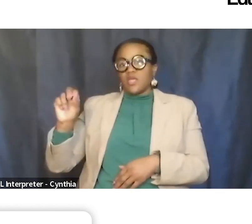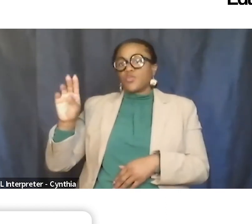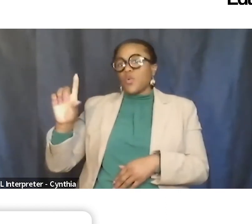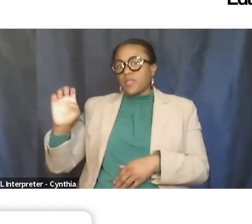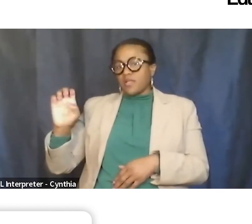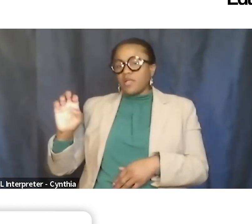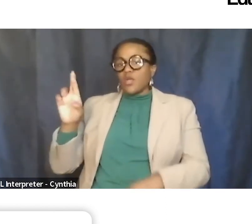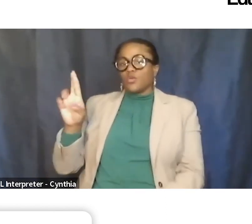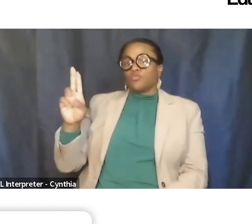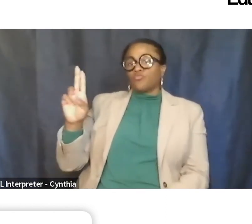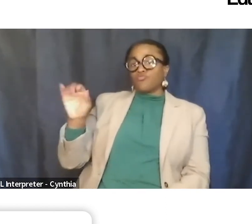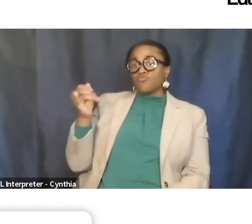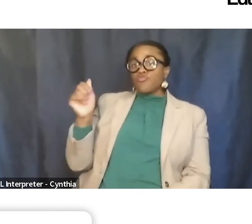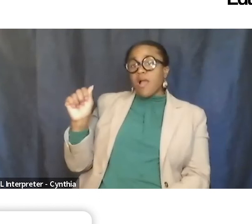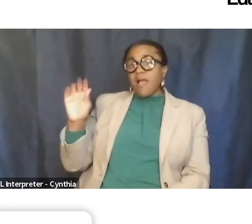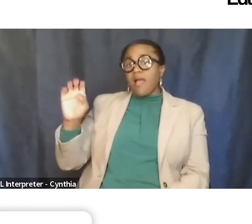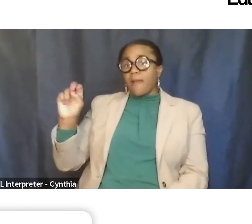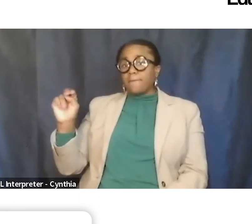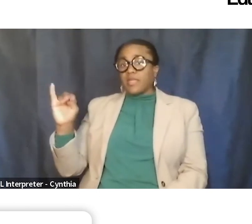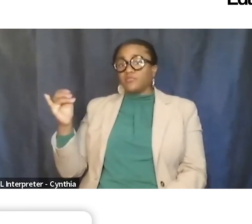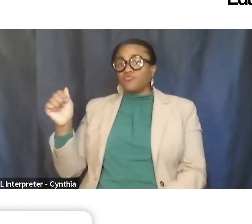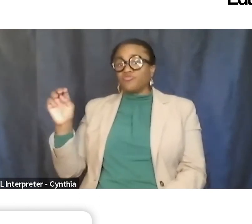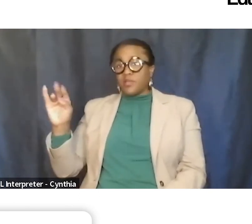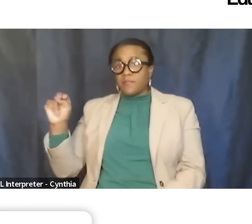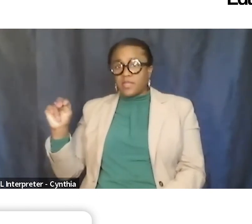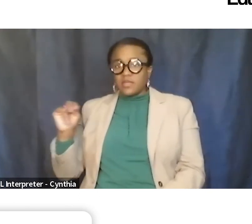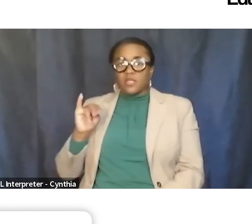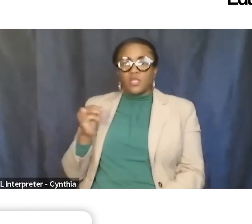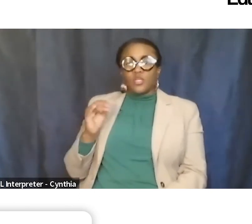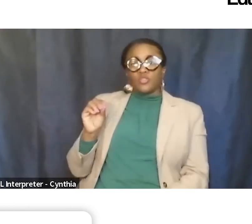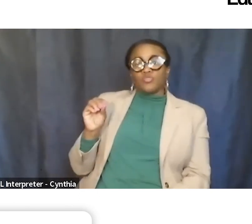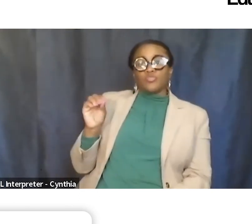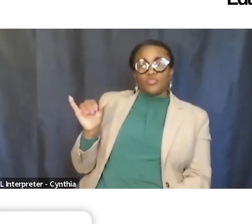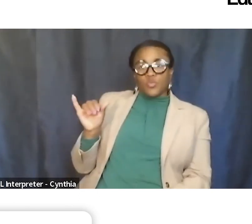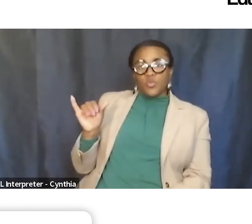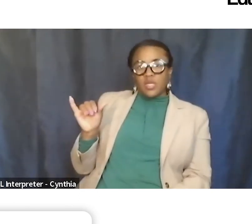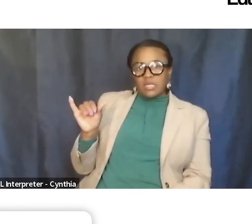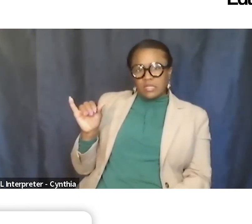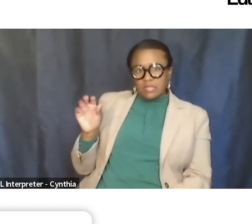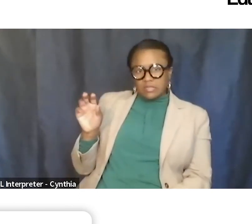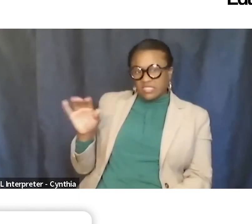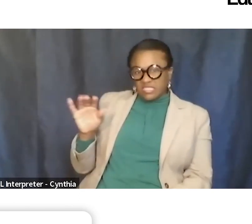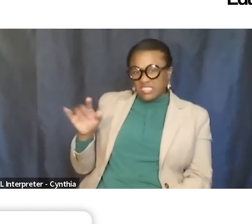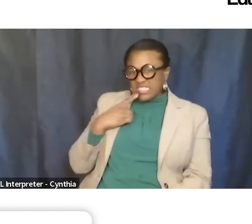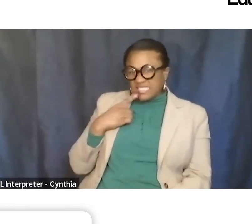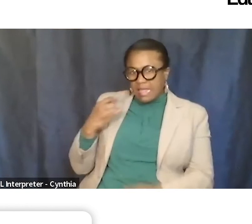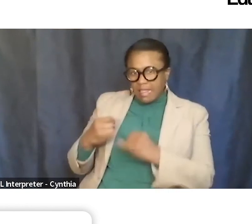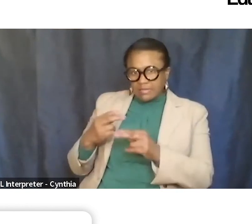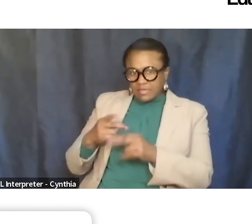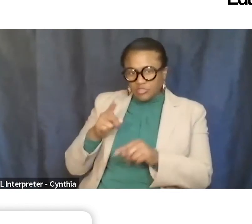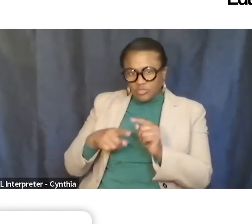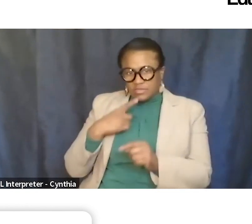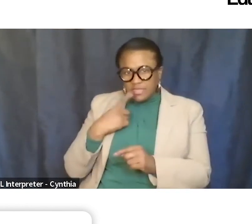Ruha Benjamin, Dr. Joy Bulamwini, and I hope I'm pronouncing her last name